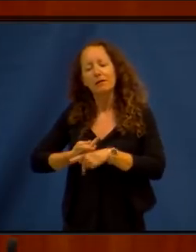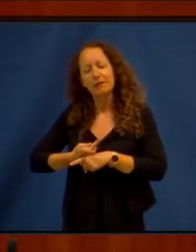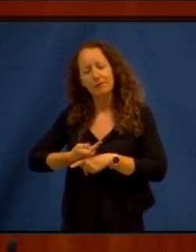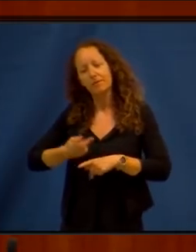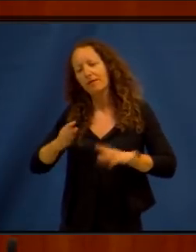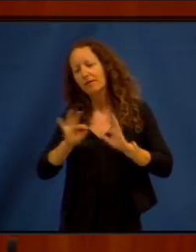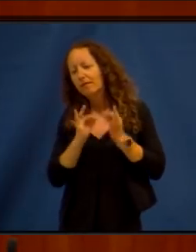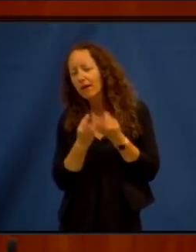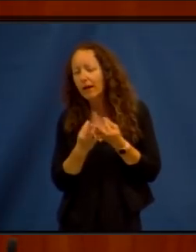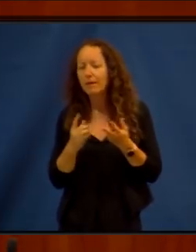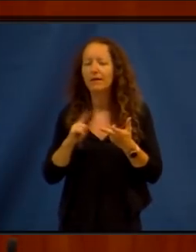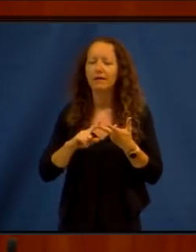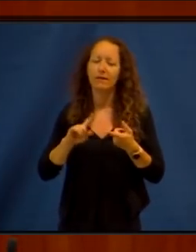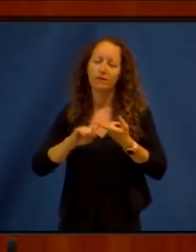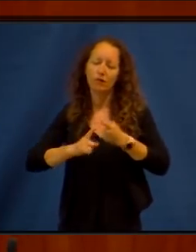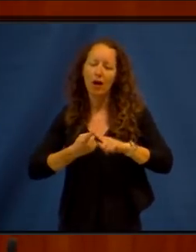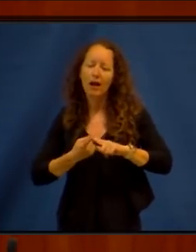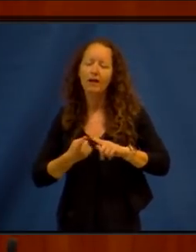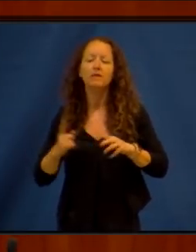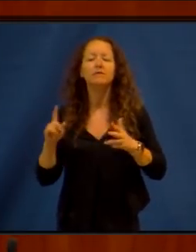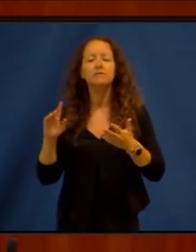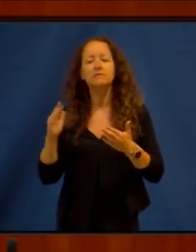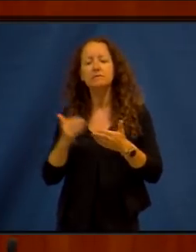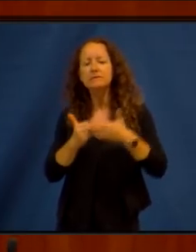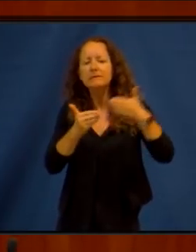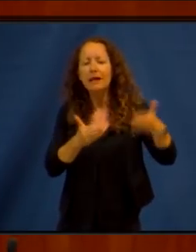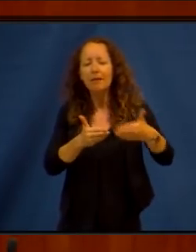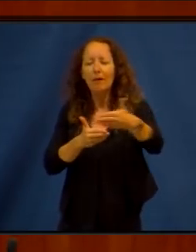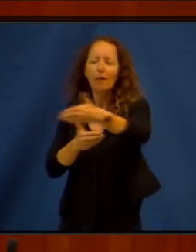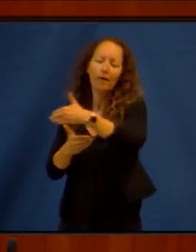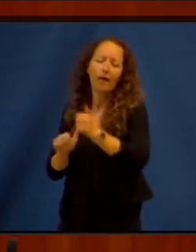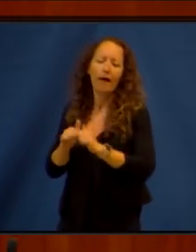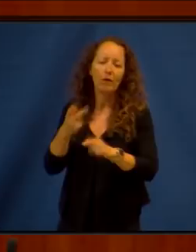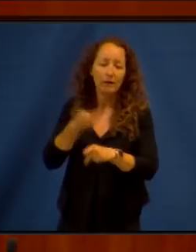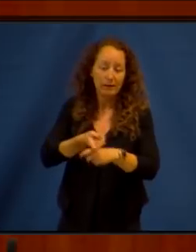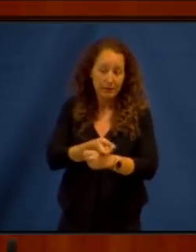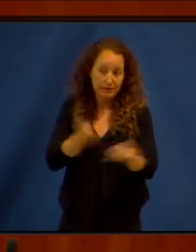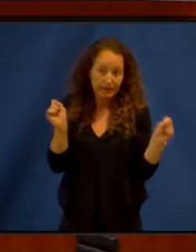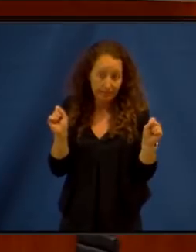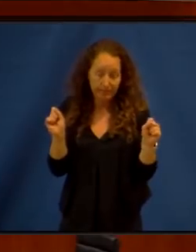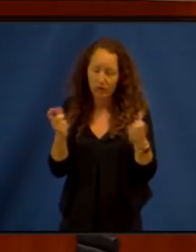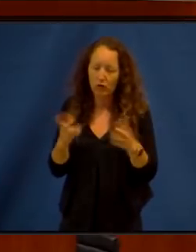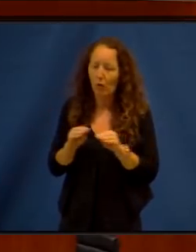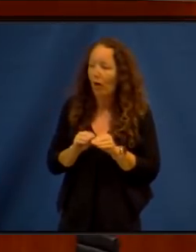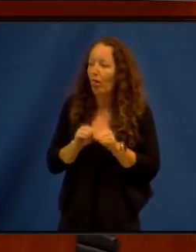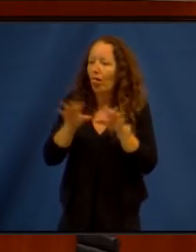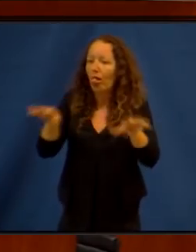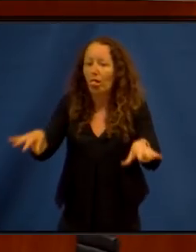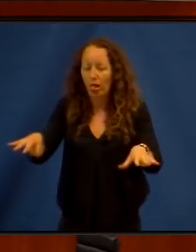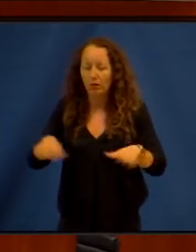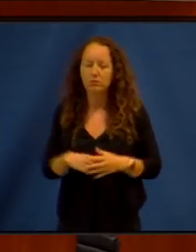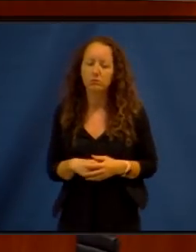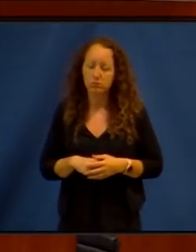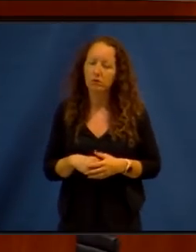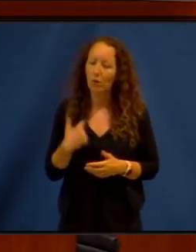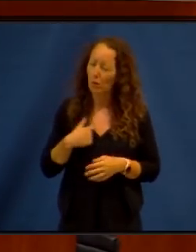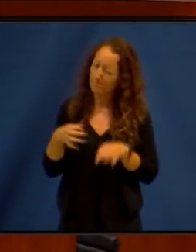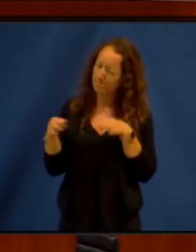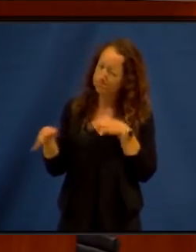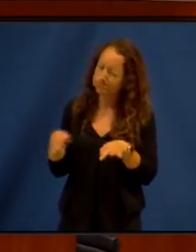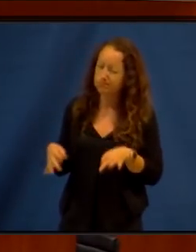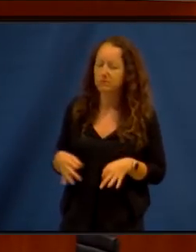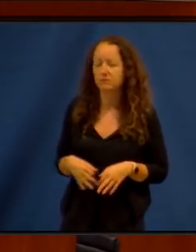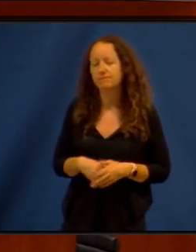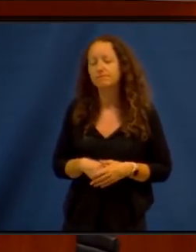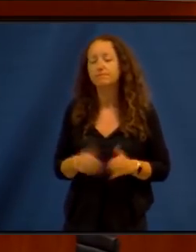friends and neighbors safe, and to not infect anybody else. Thank you. All right, we have, is